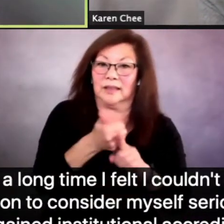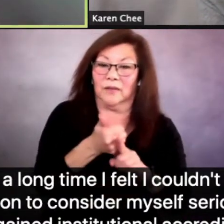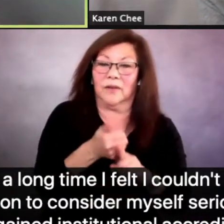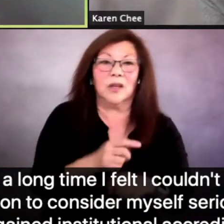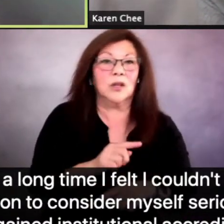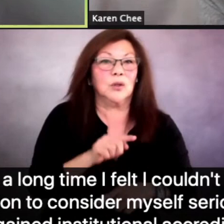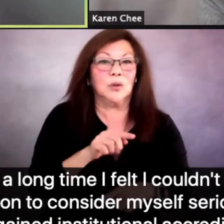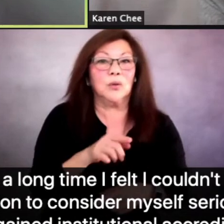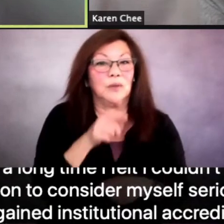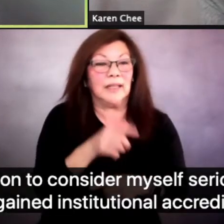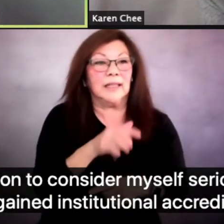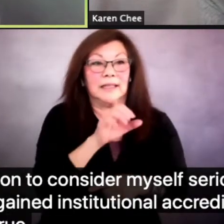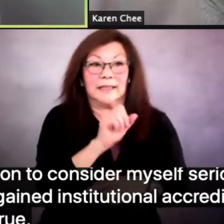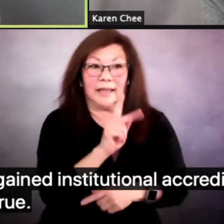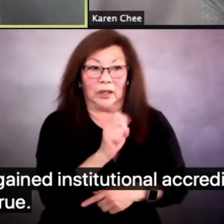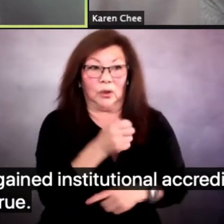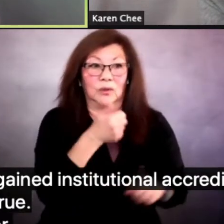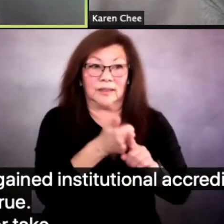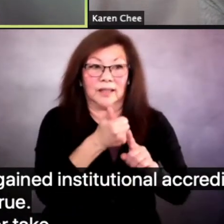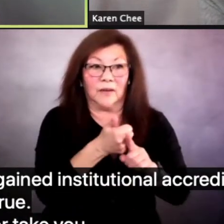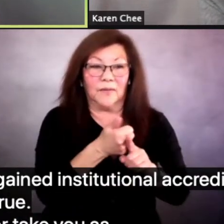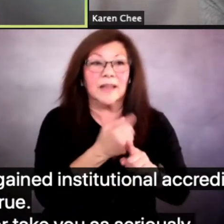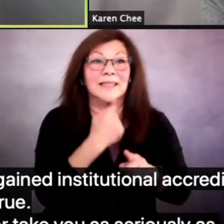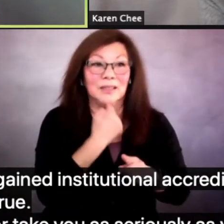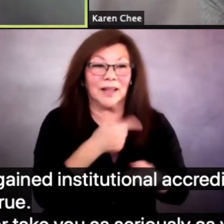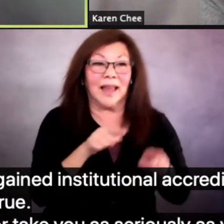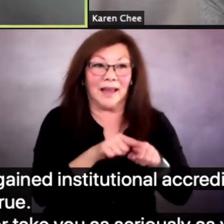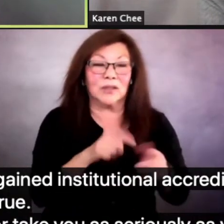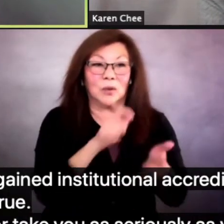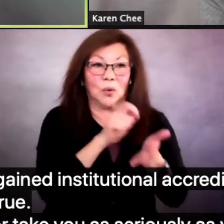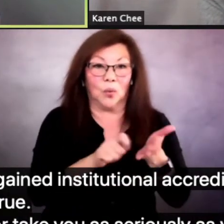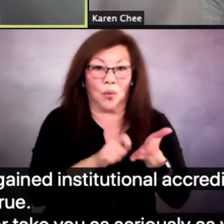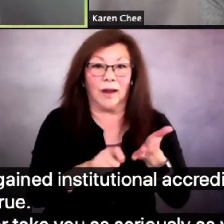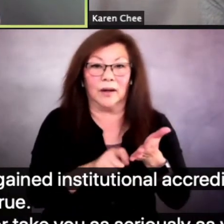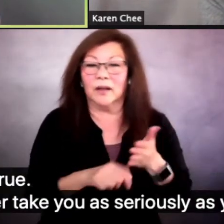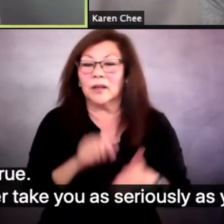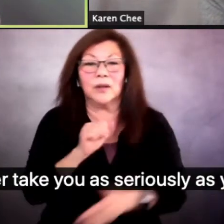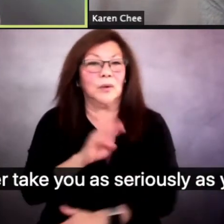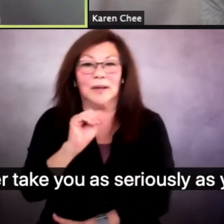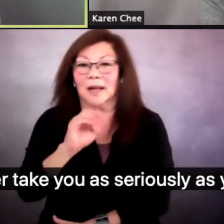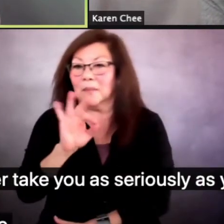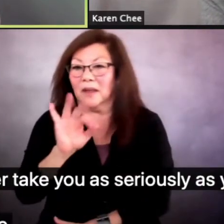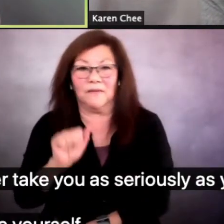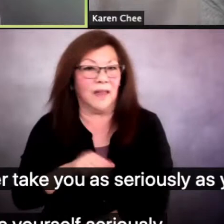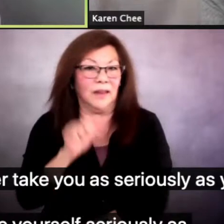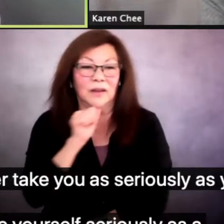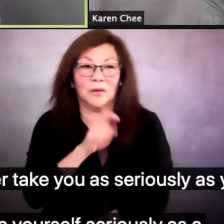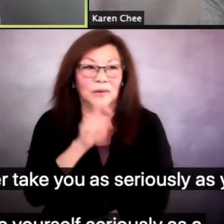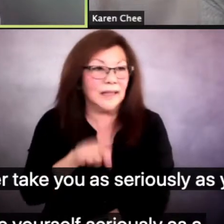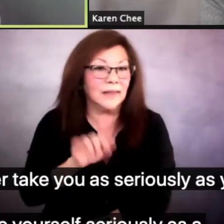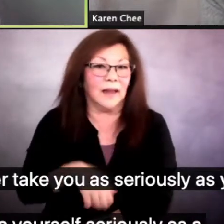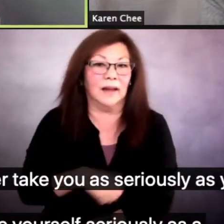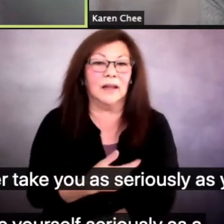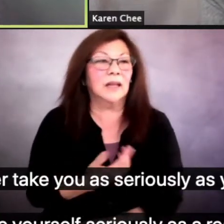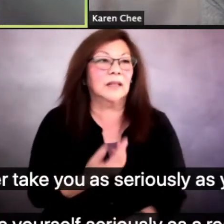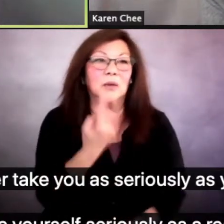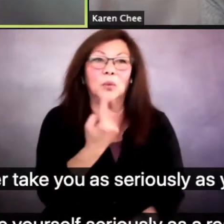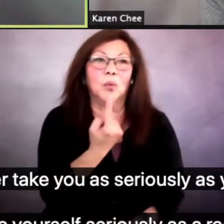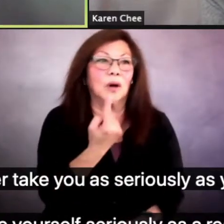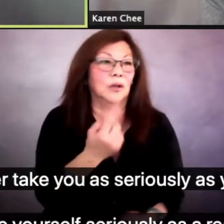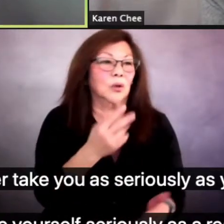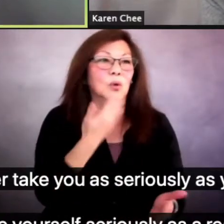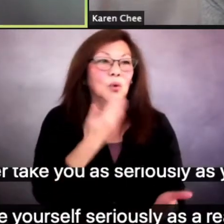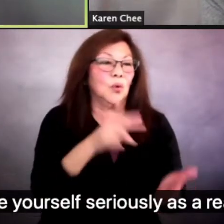as a reader, as a writer, and you don't need an MFA. You just need maybe like one good reader. They don't even have to be a writer themselves